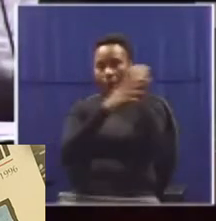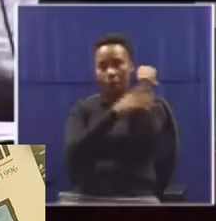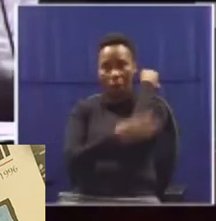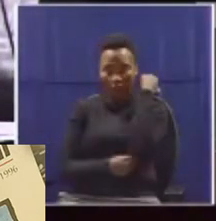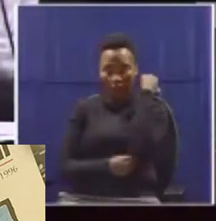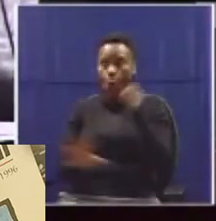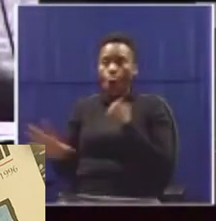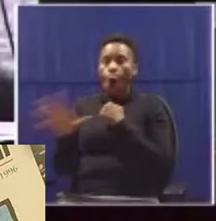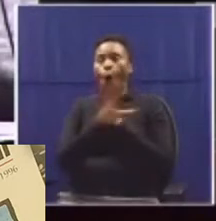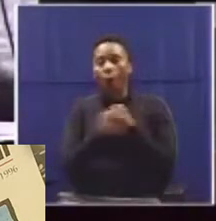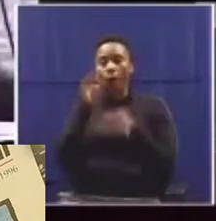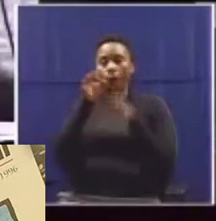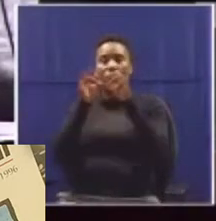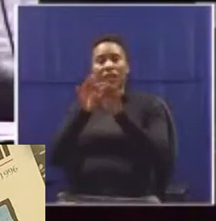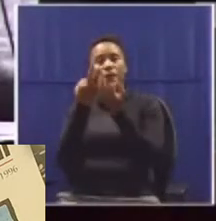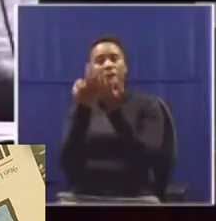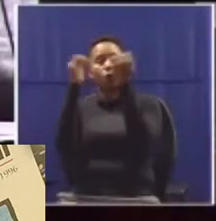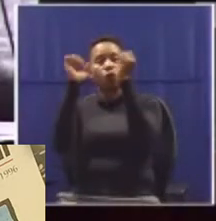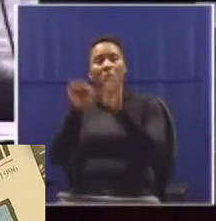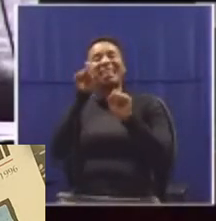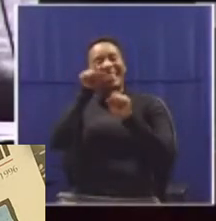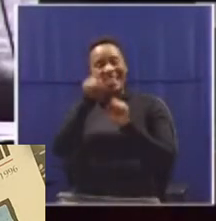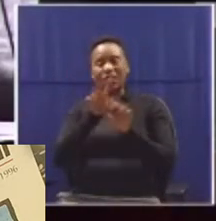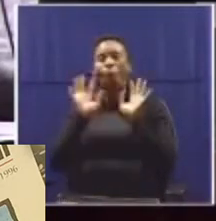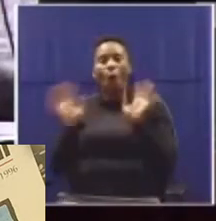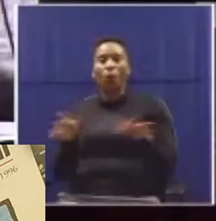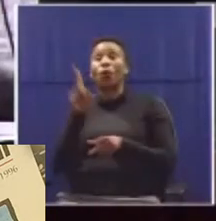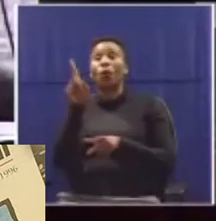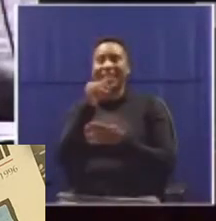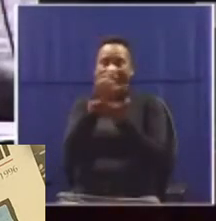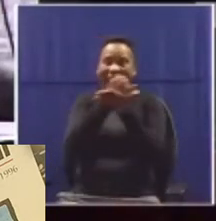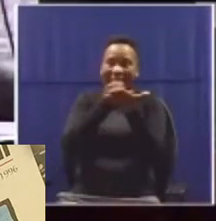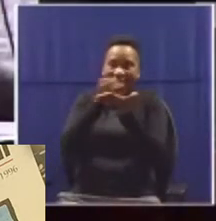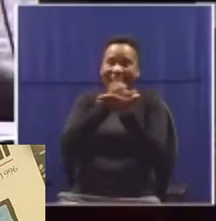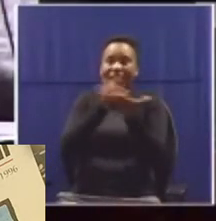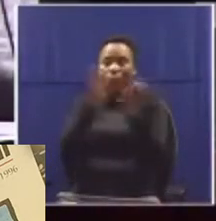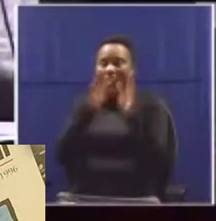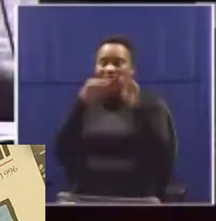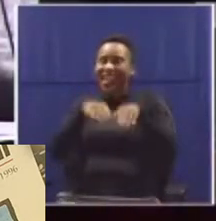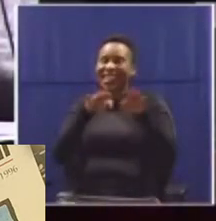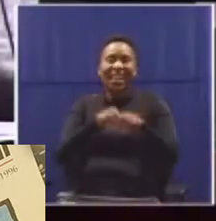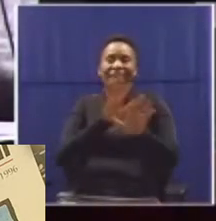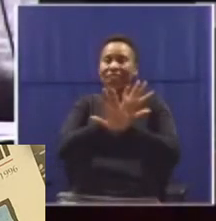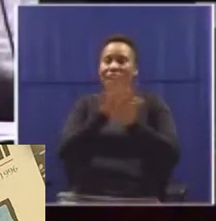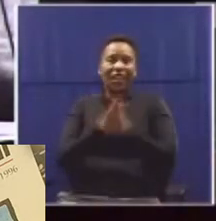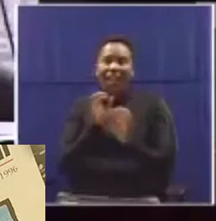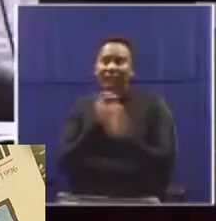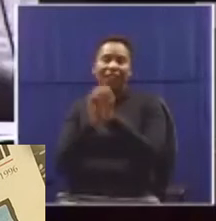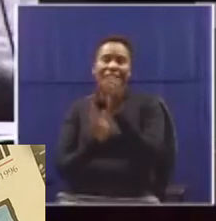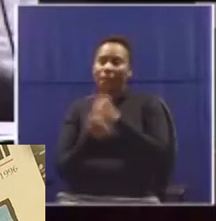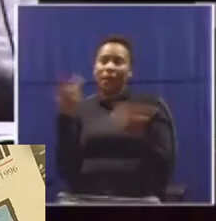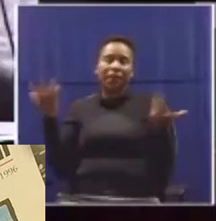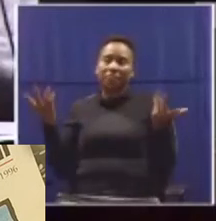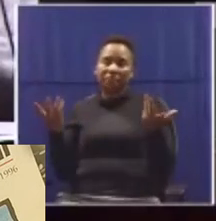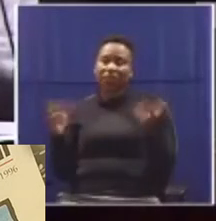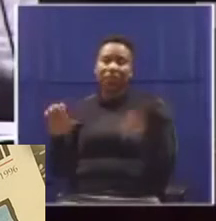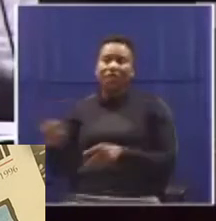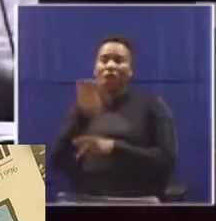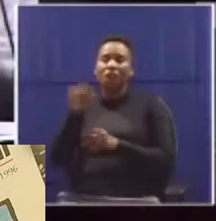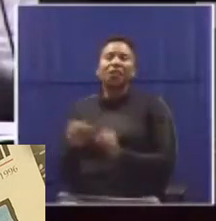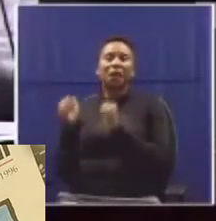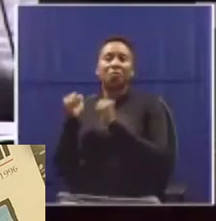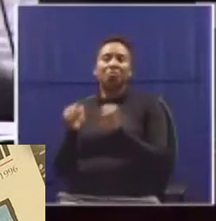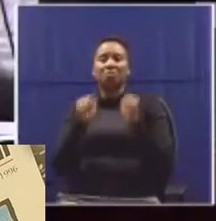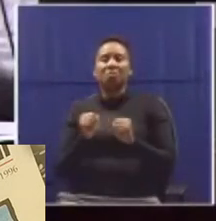these political freedoms about an island in the sea of social economic Injustice South Africa Remains the most